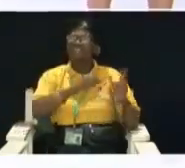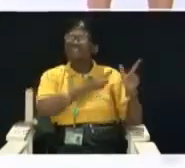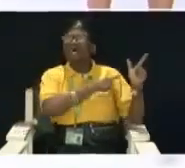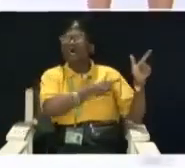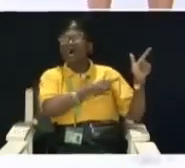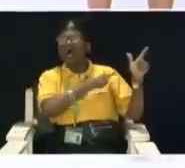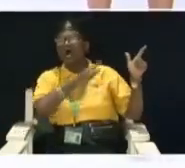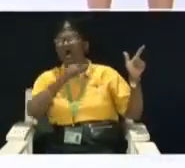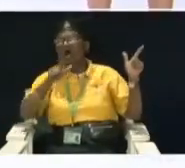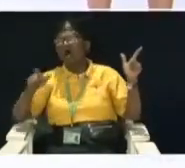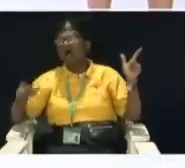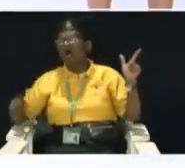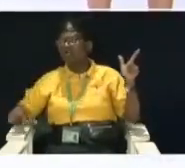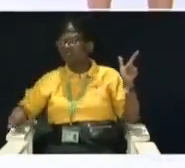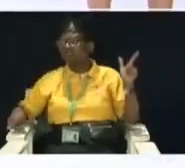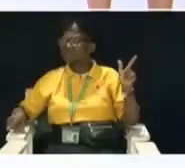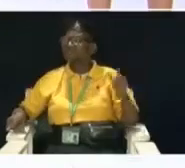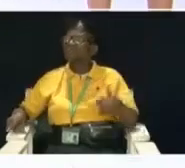Is